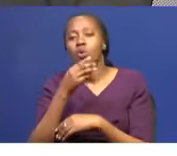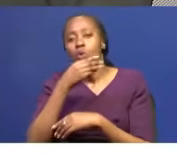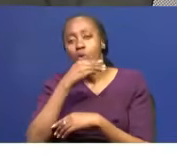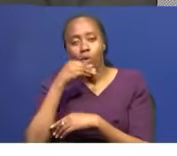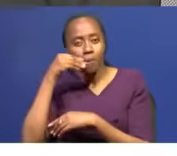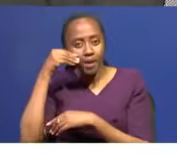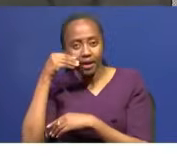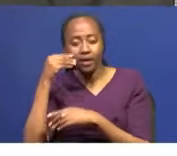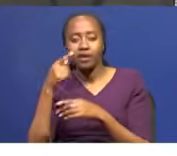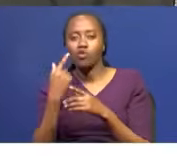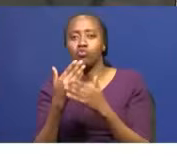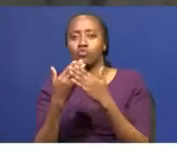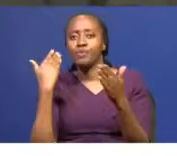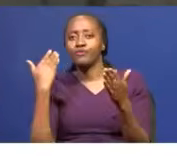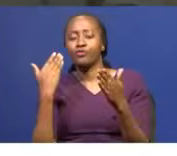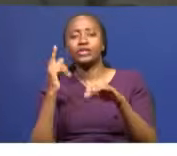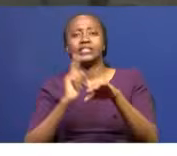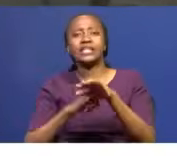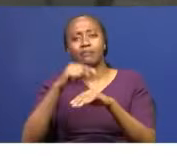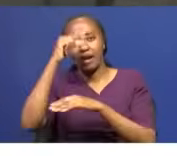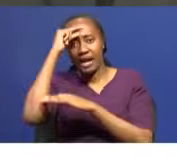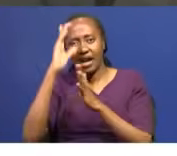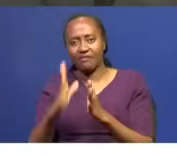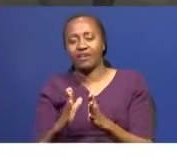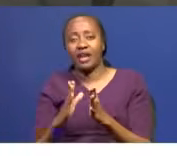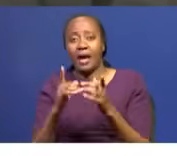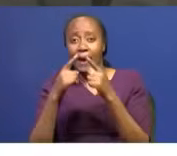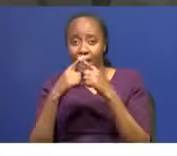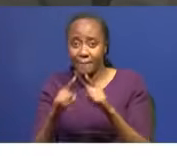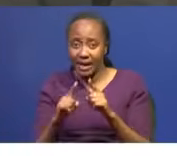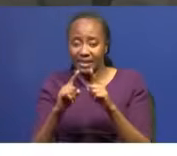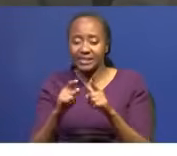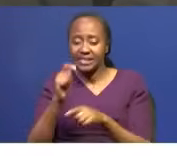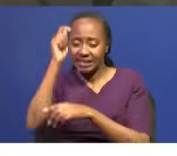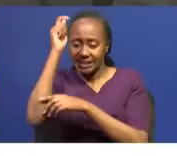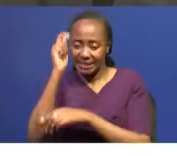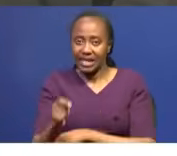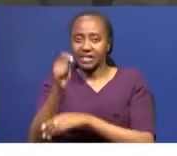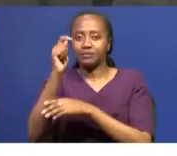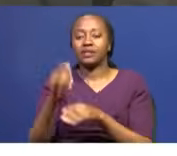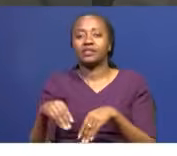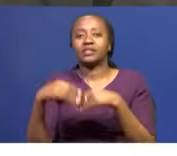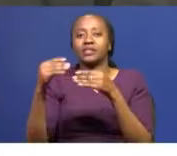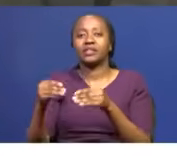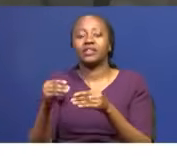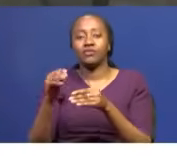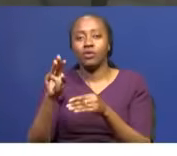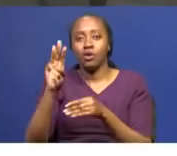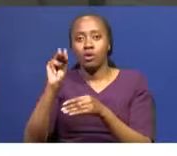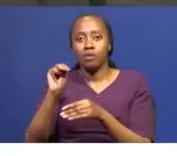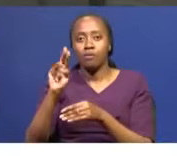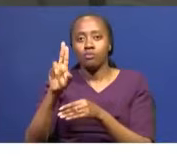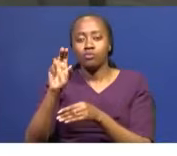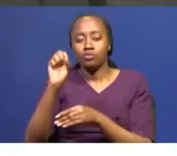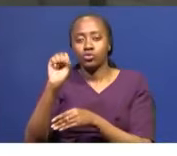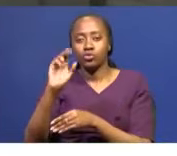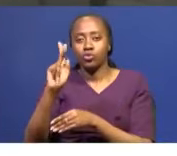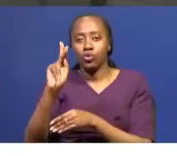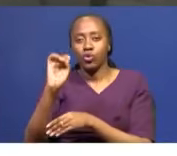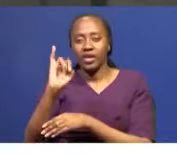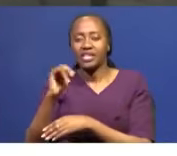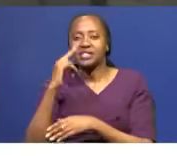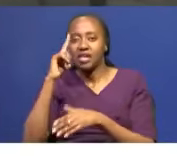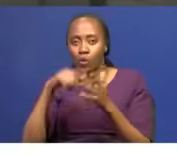during his tenure as a governor. Giving his judgment, Judge Benjamin Sioki termed the move as unconstitutional,